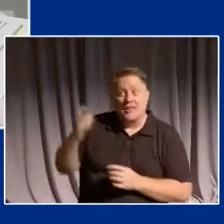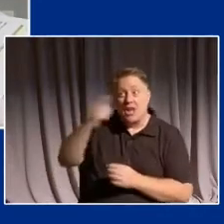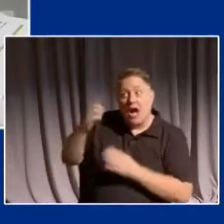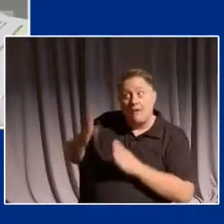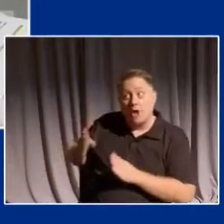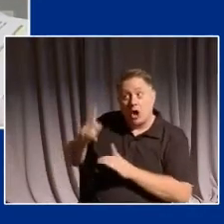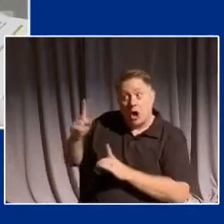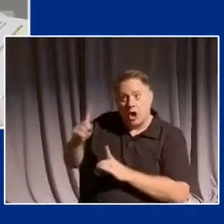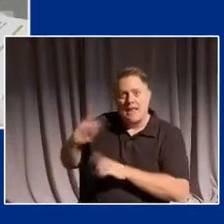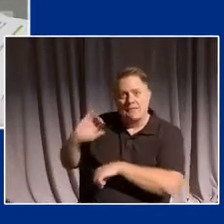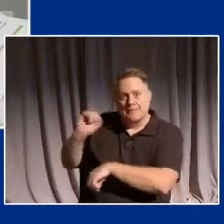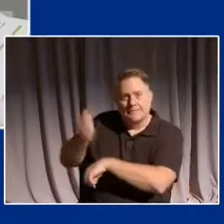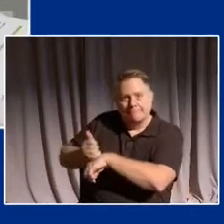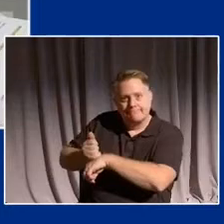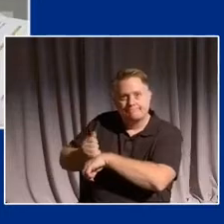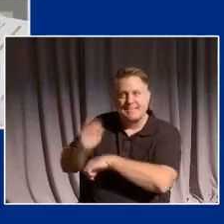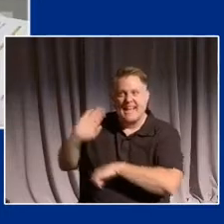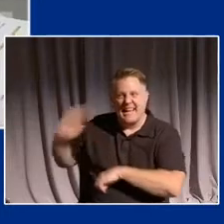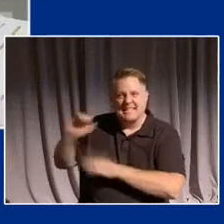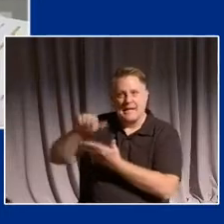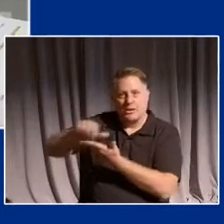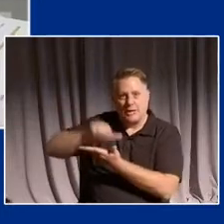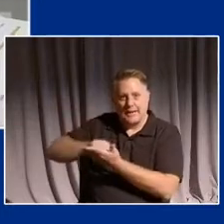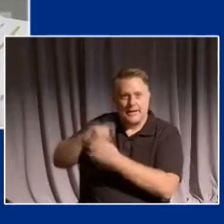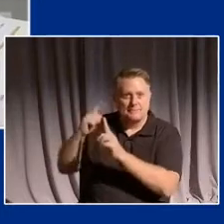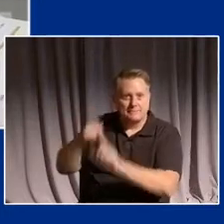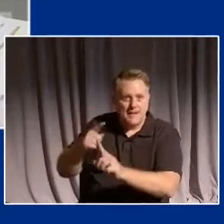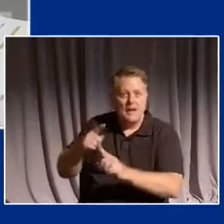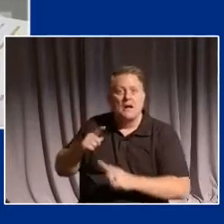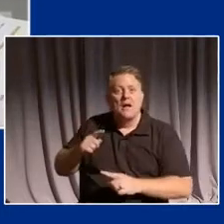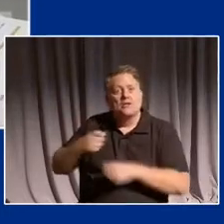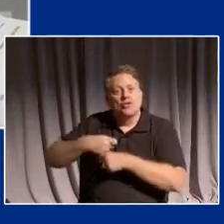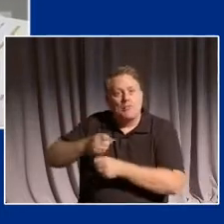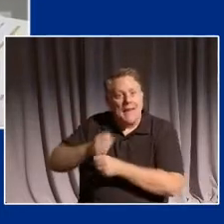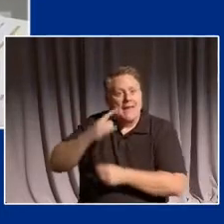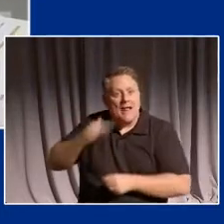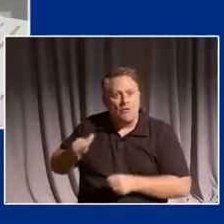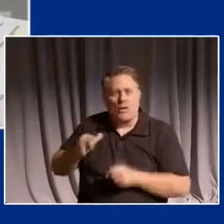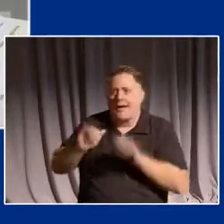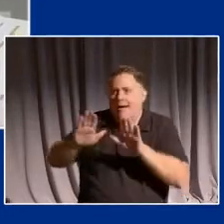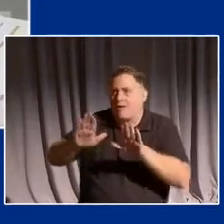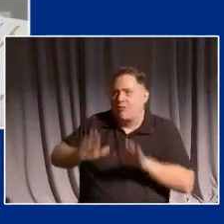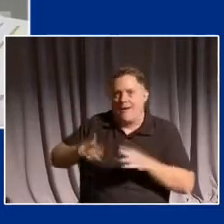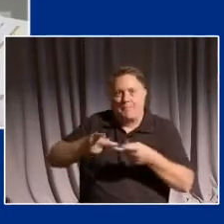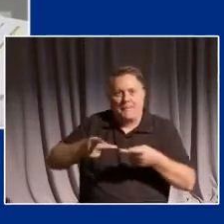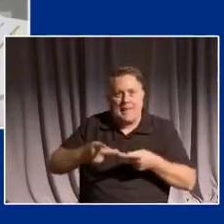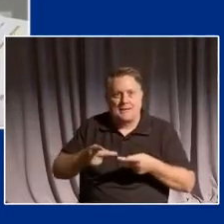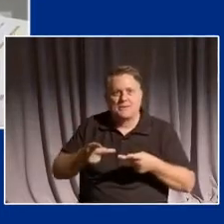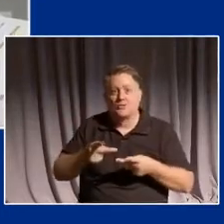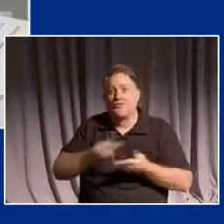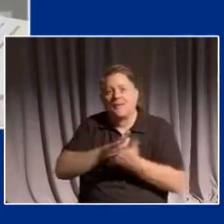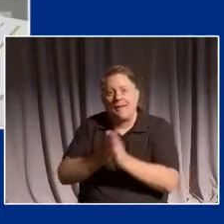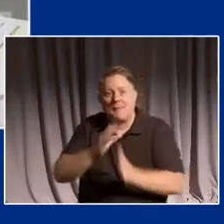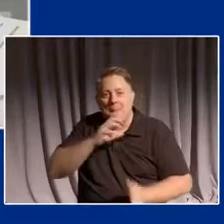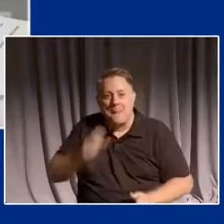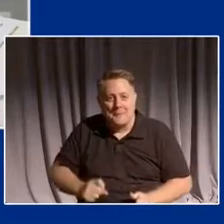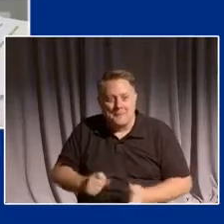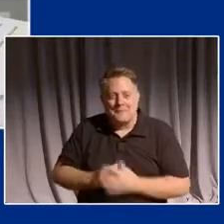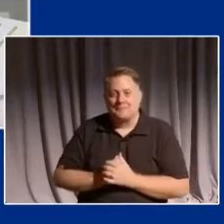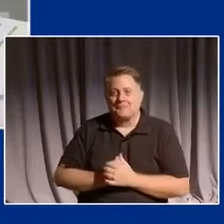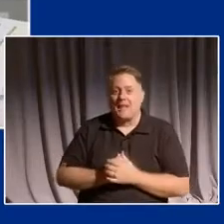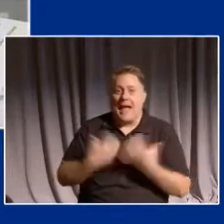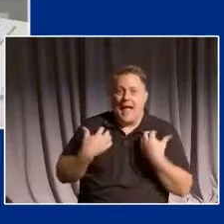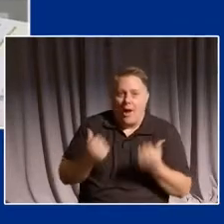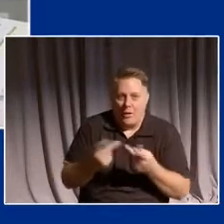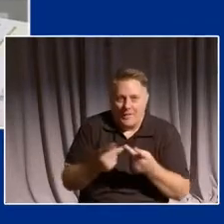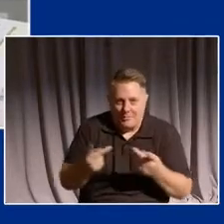governor has set forth as his agenda to make California a great place to grow old in, a healthy